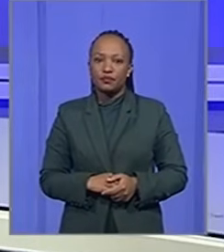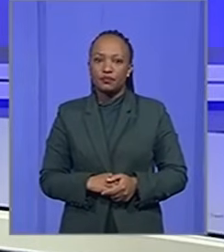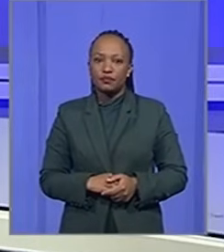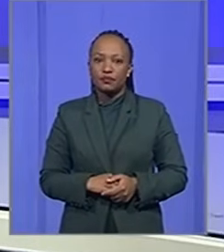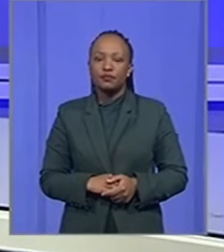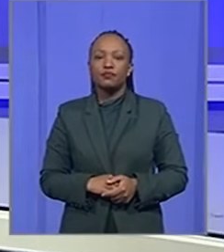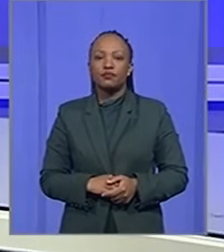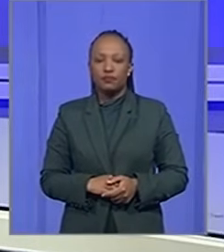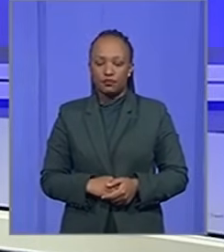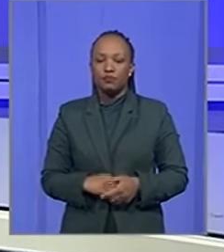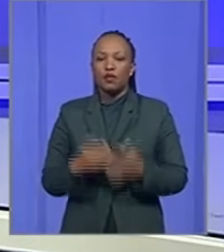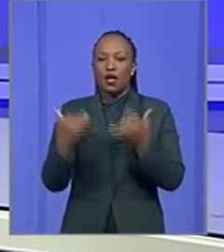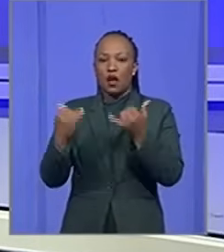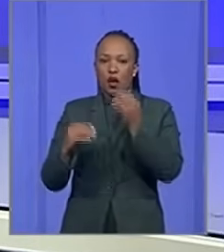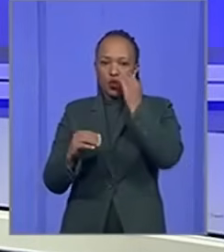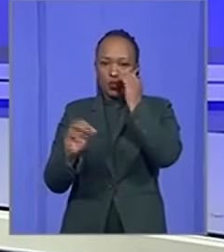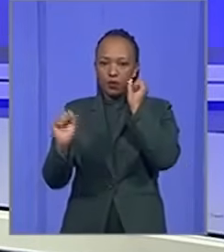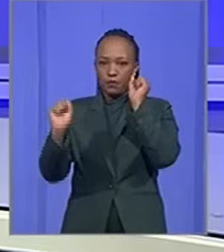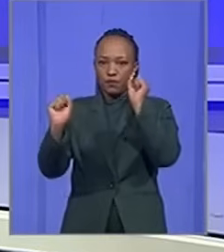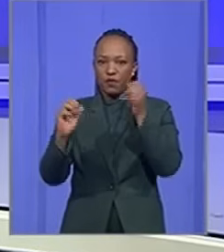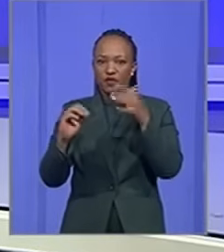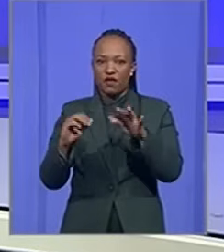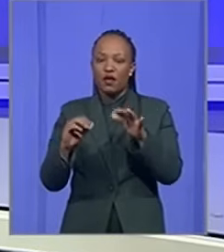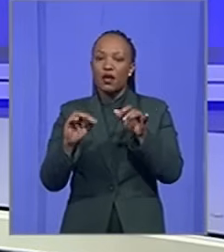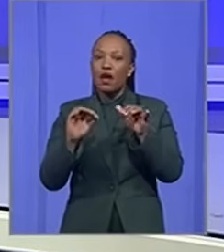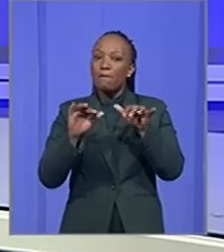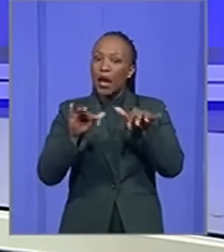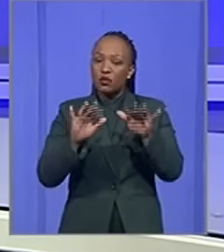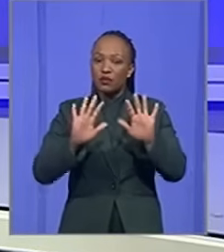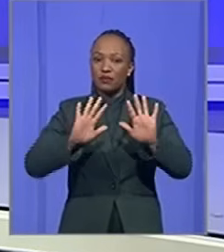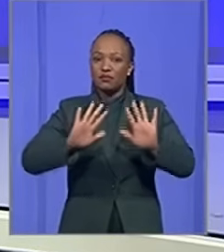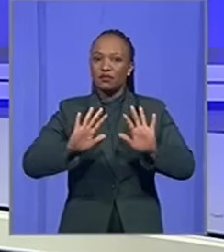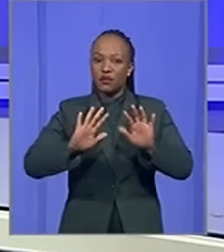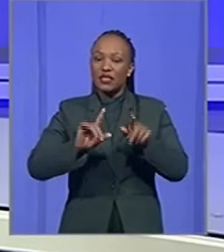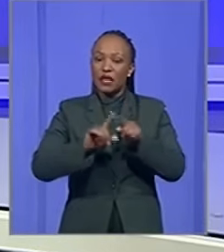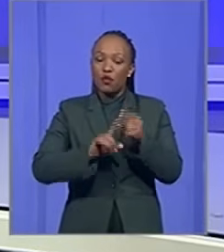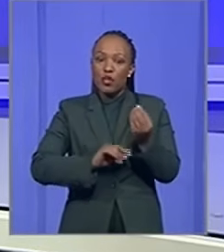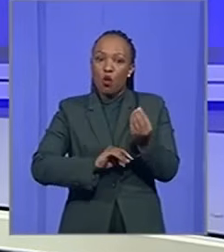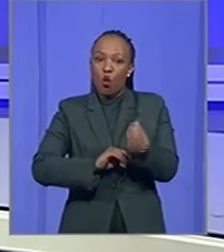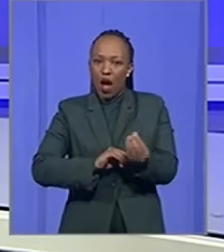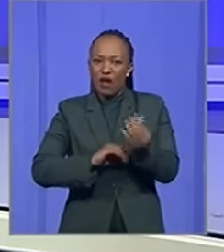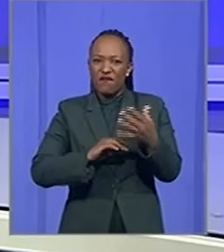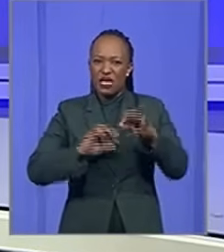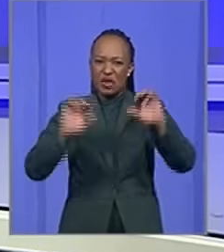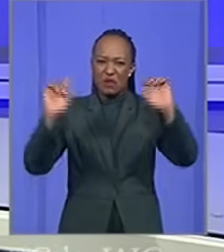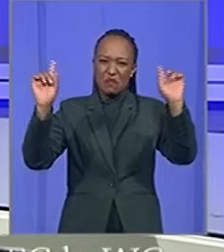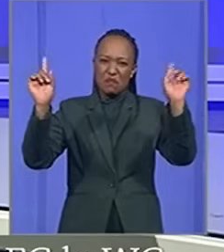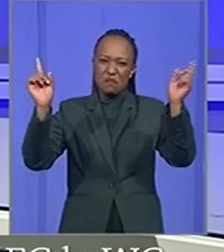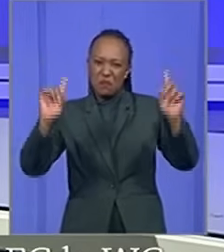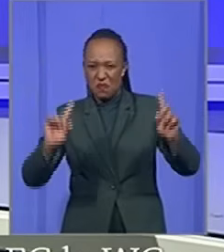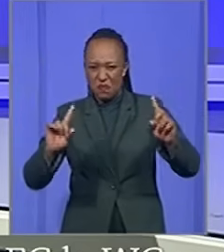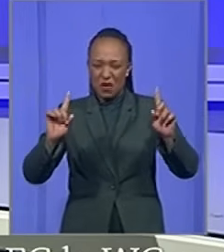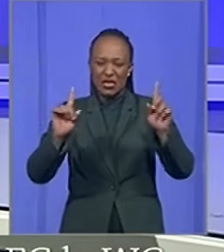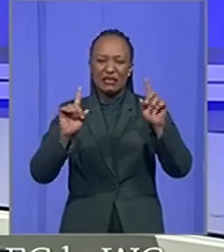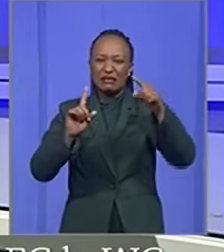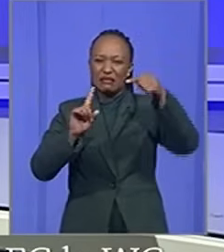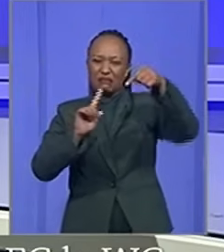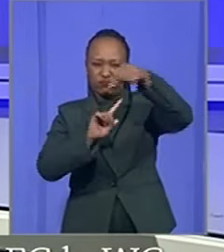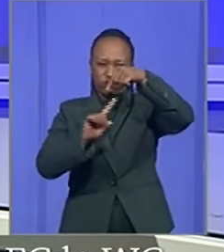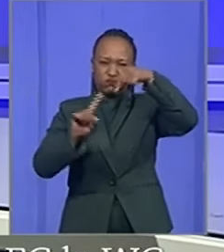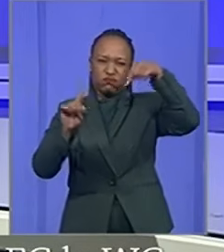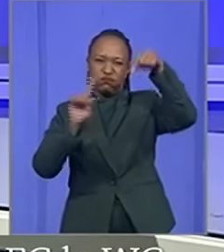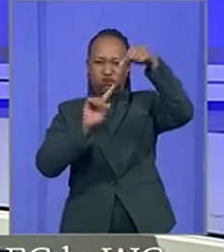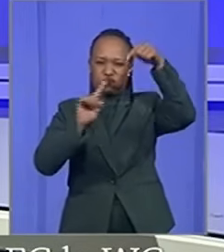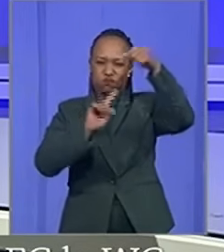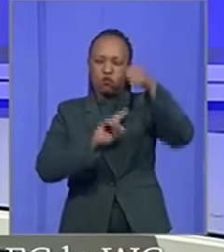Re di thakgola semmuso ka tse reng batho ba 10 le ngwana ba hlokahetse ka mora sefefo se bakileng tshenyo e kgolo motseng wa Othongati ka Leboya